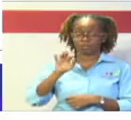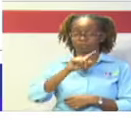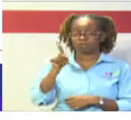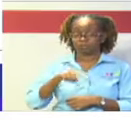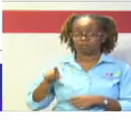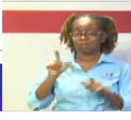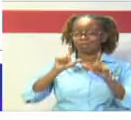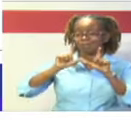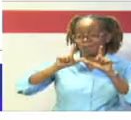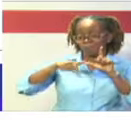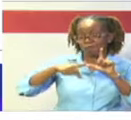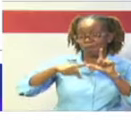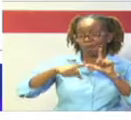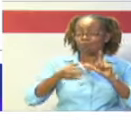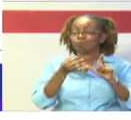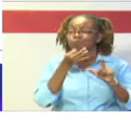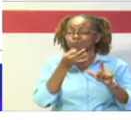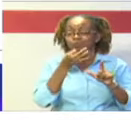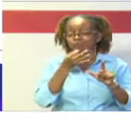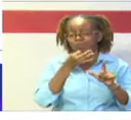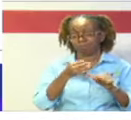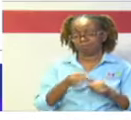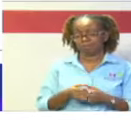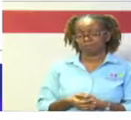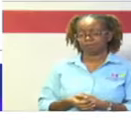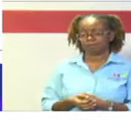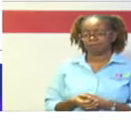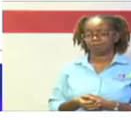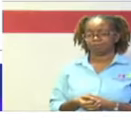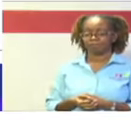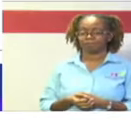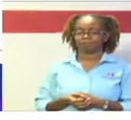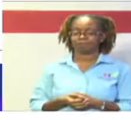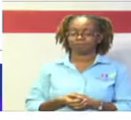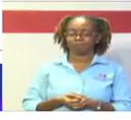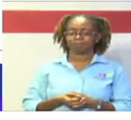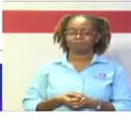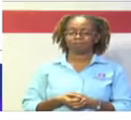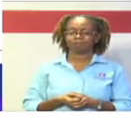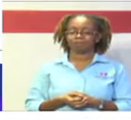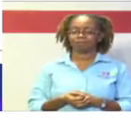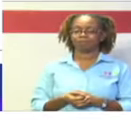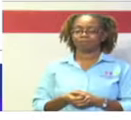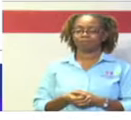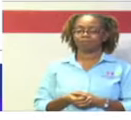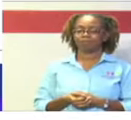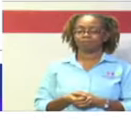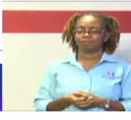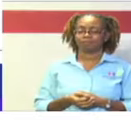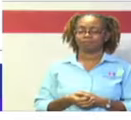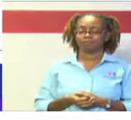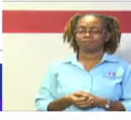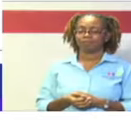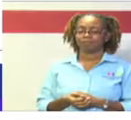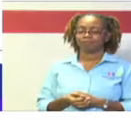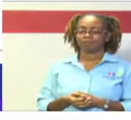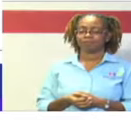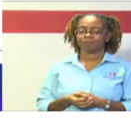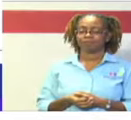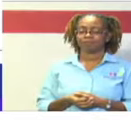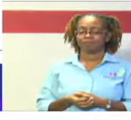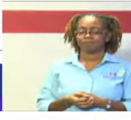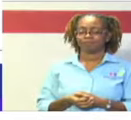with stakeholders regarding the implementation of safe zones for vaccinated people? What is the Ministry of Health doing